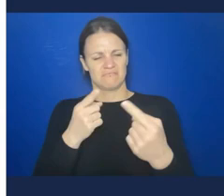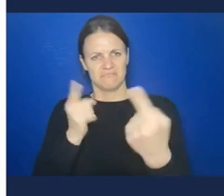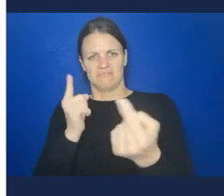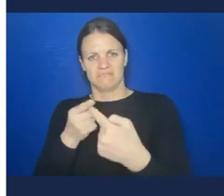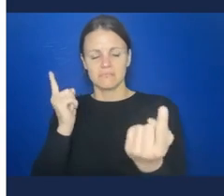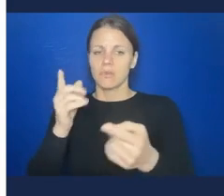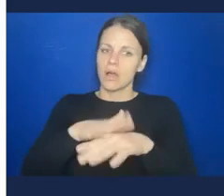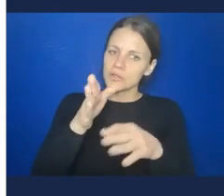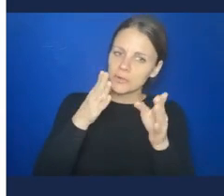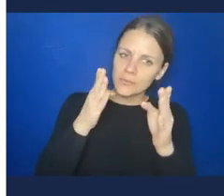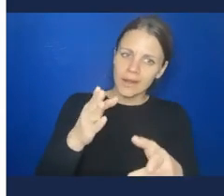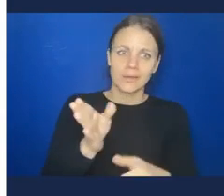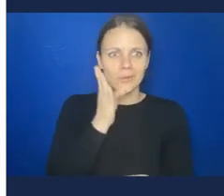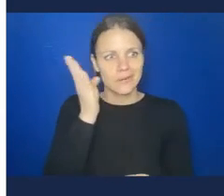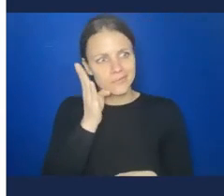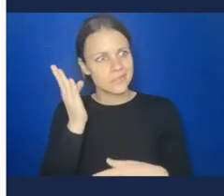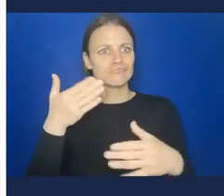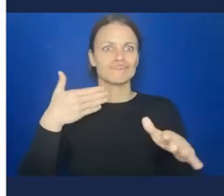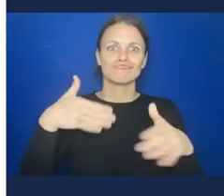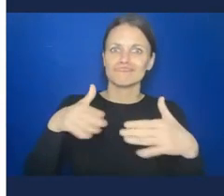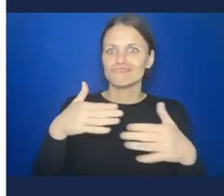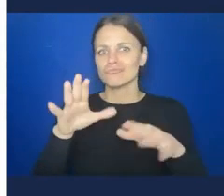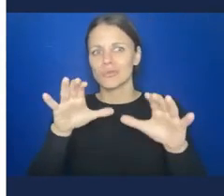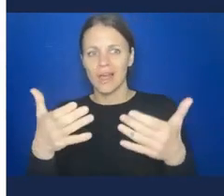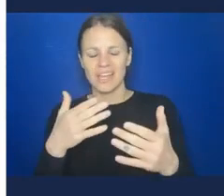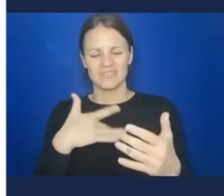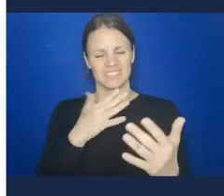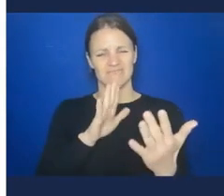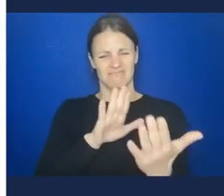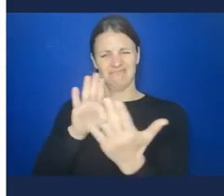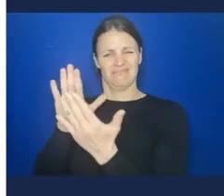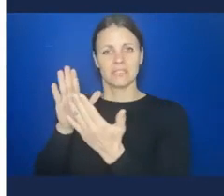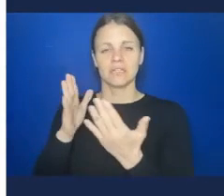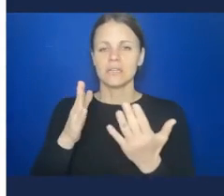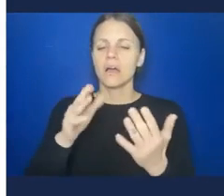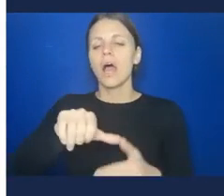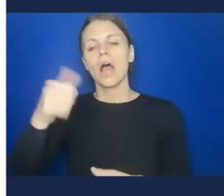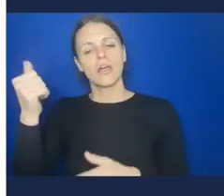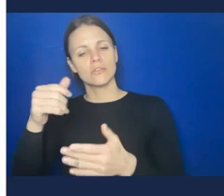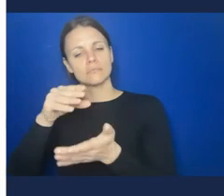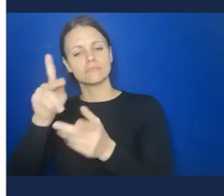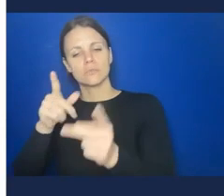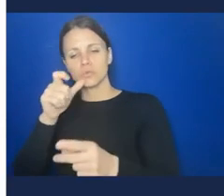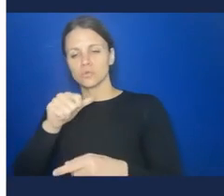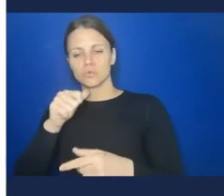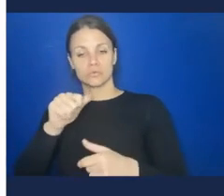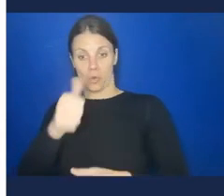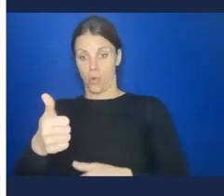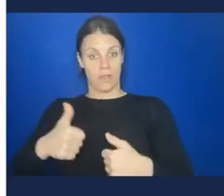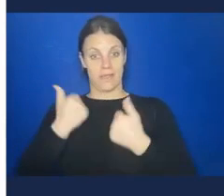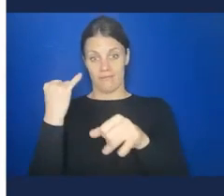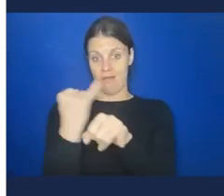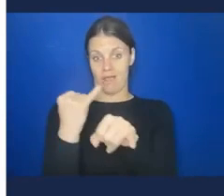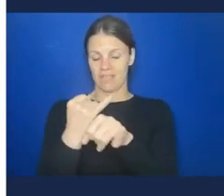breakfast or on your way to class, in a way that folks not living on campus are not necessarily going to see on their way to breakfast within their